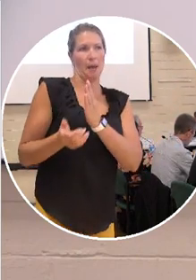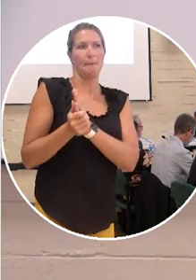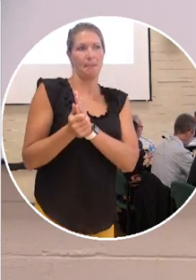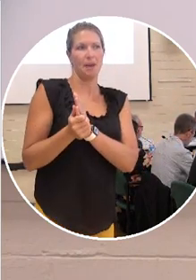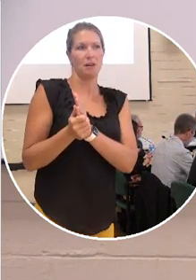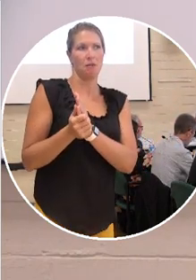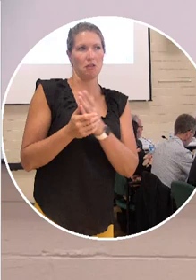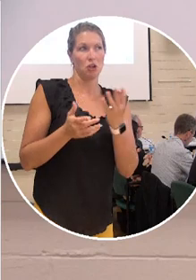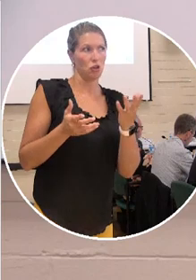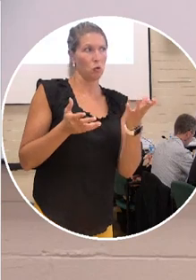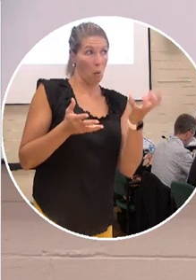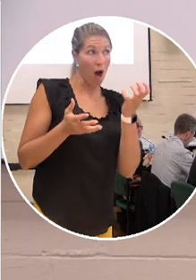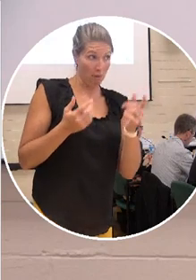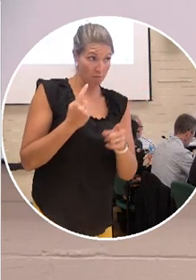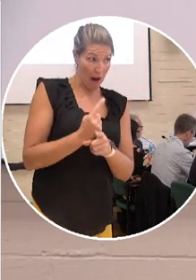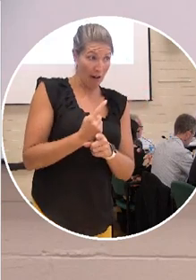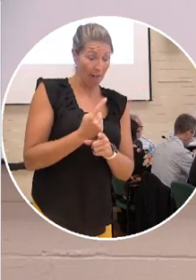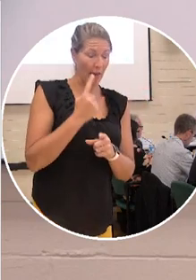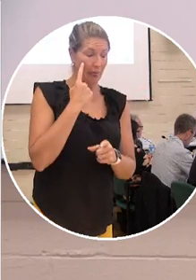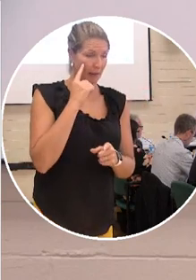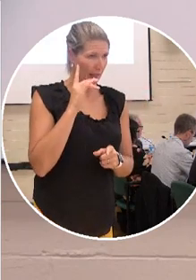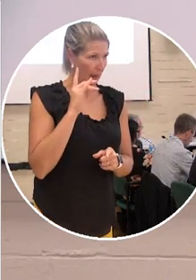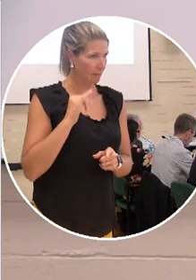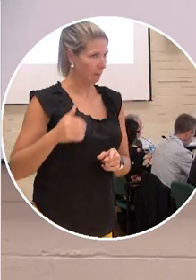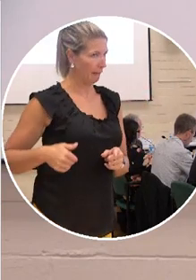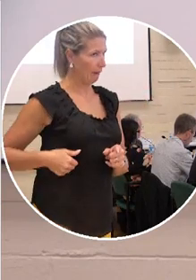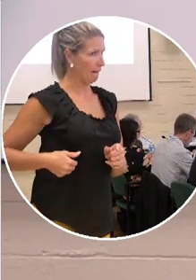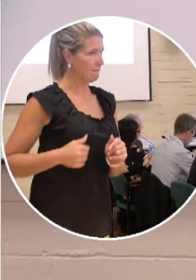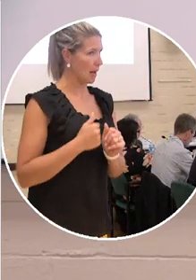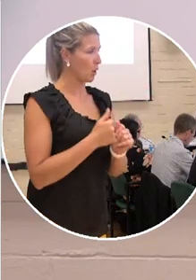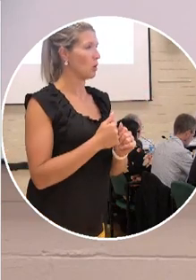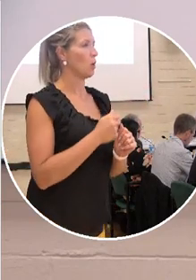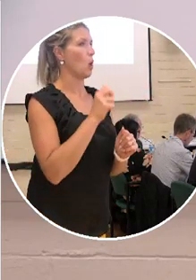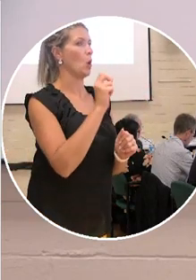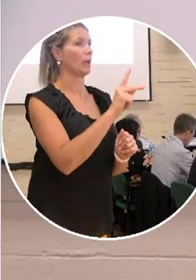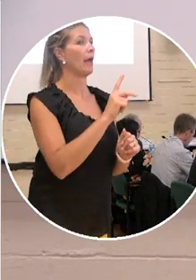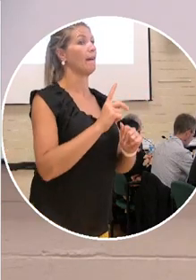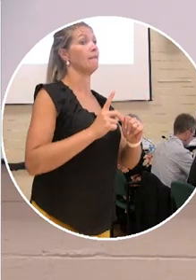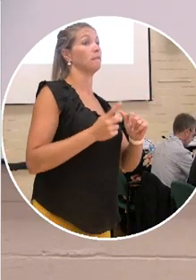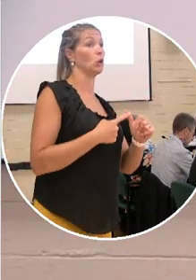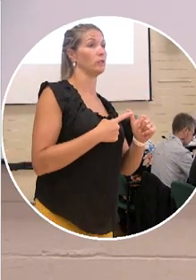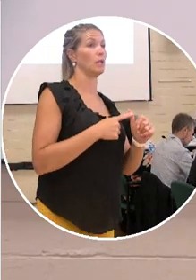amendment feeling around the table. So I'm going to go back to the original mover.